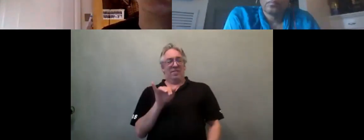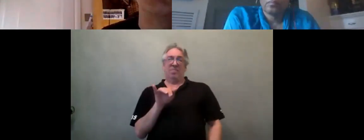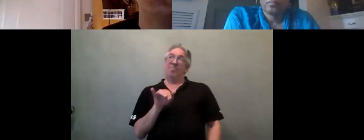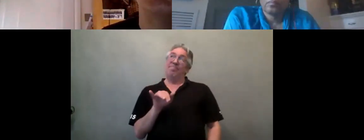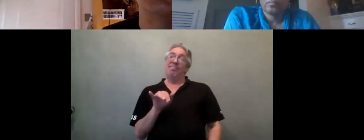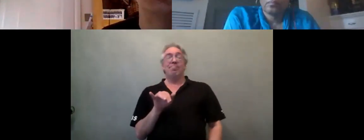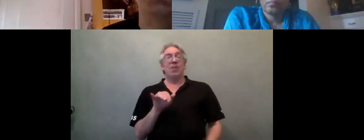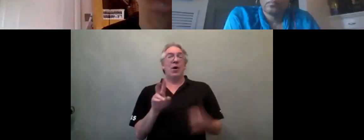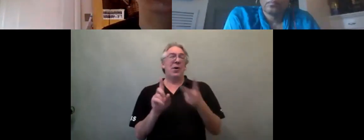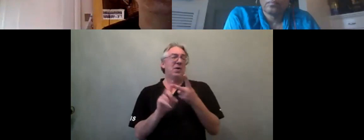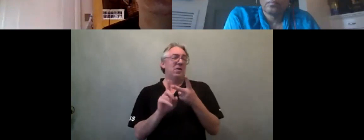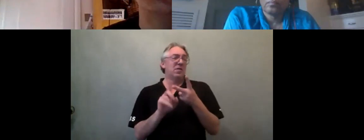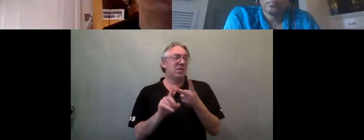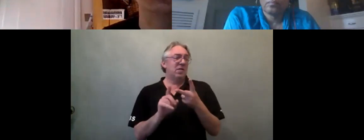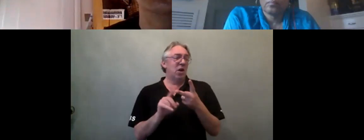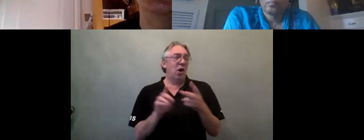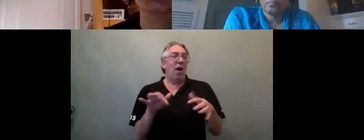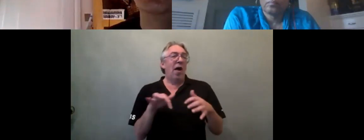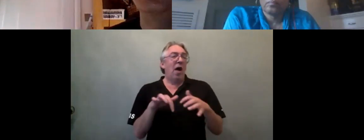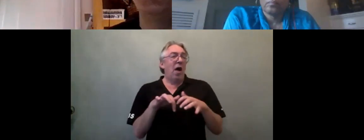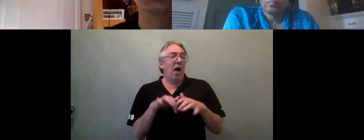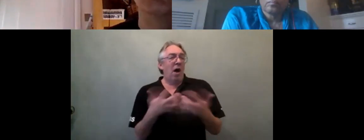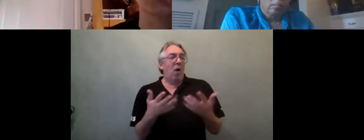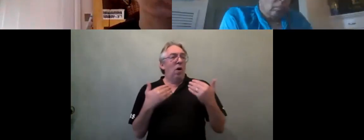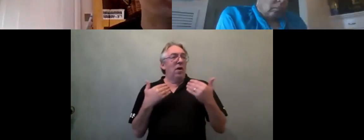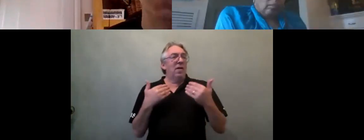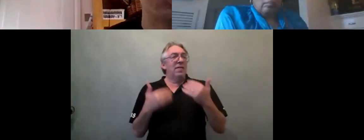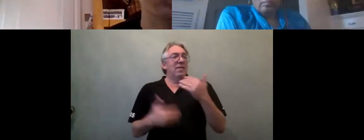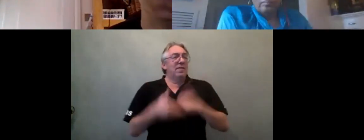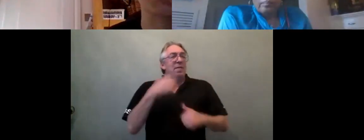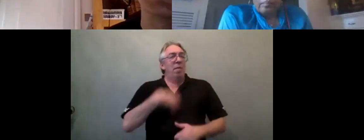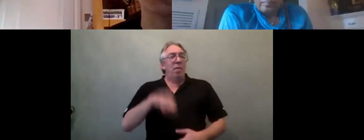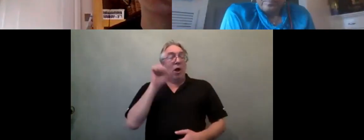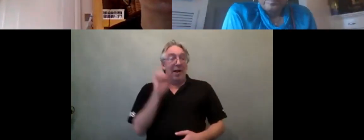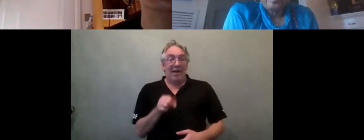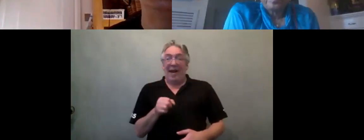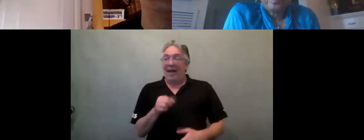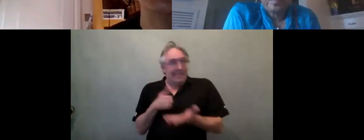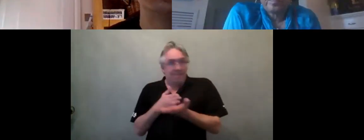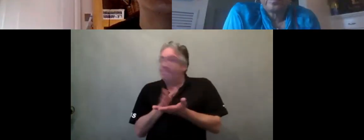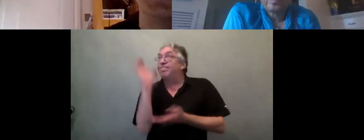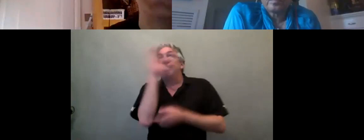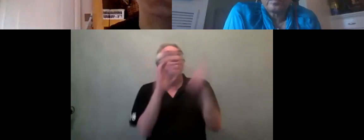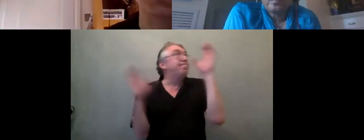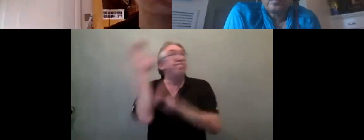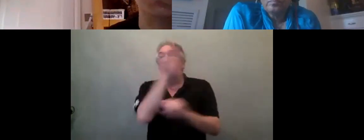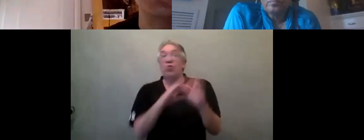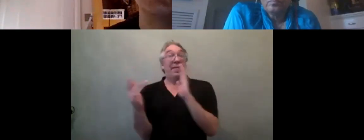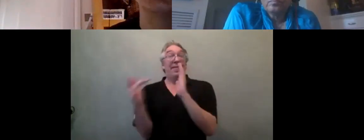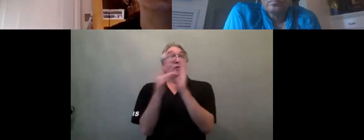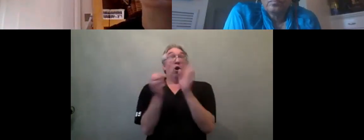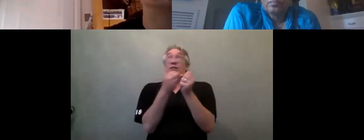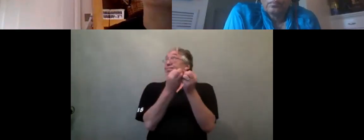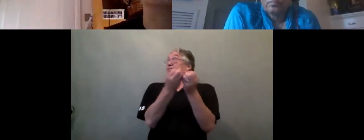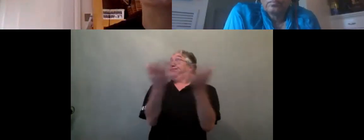and resources around finding your way through this enormous choice that we have now of technological and people